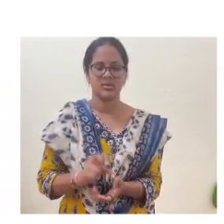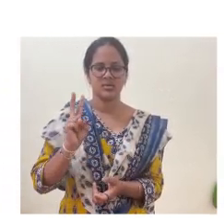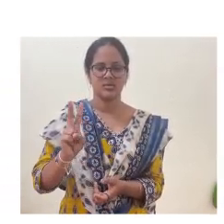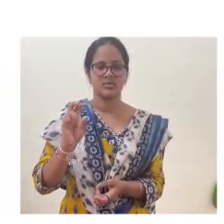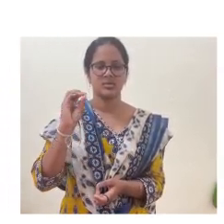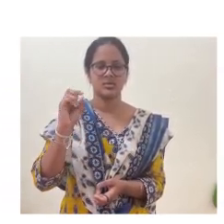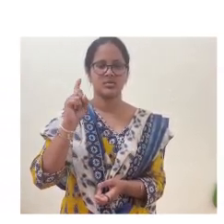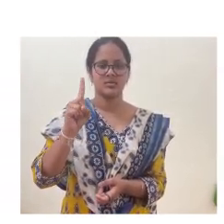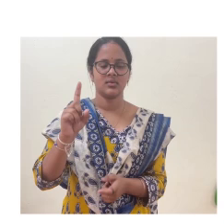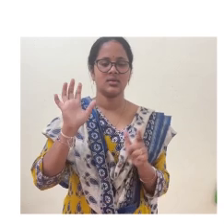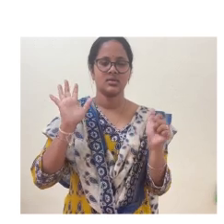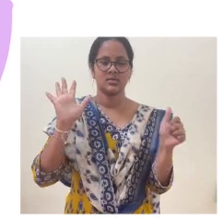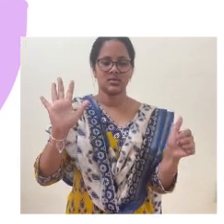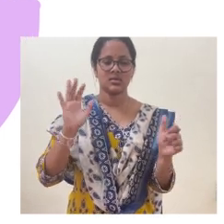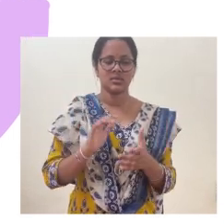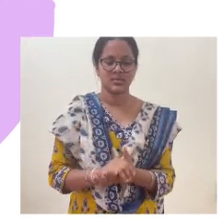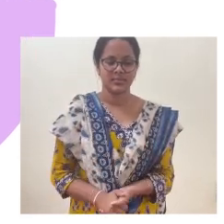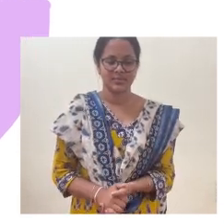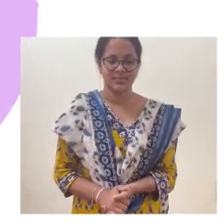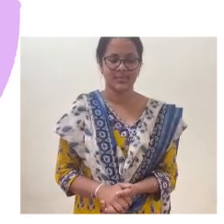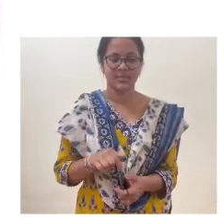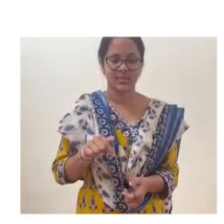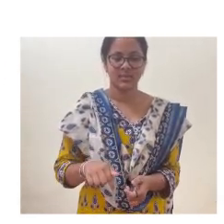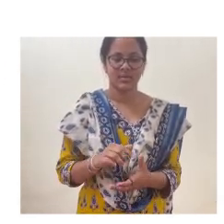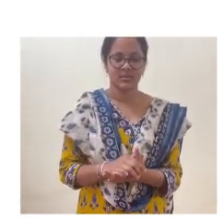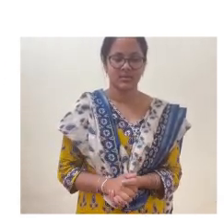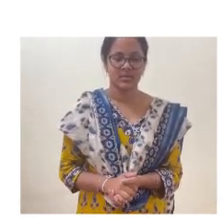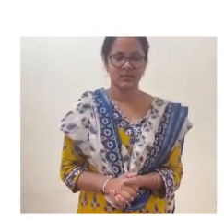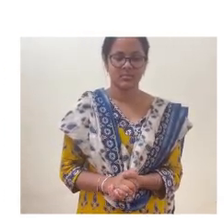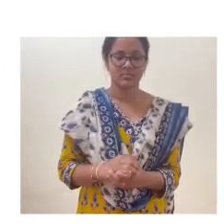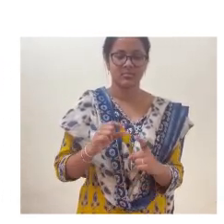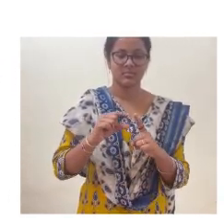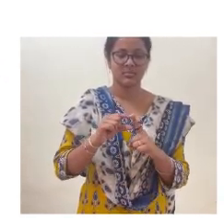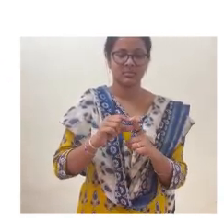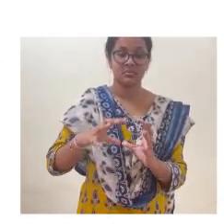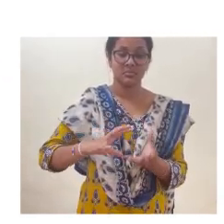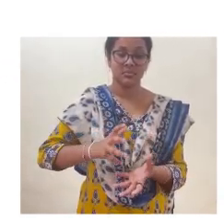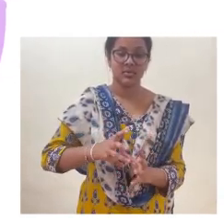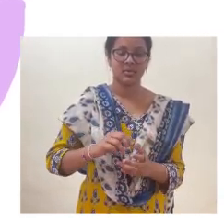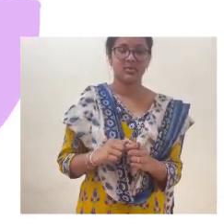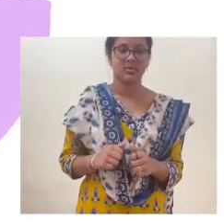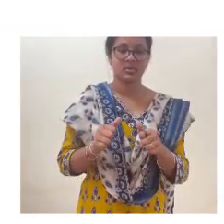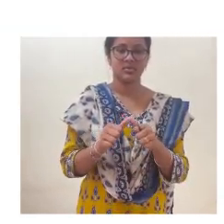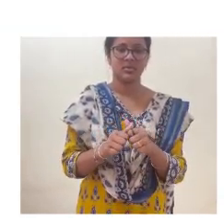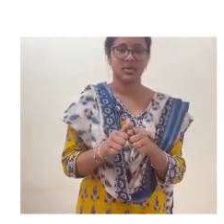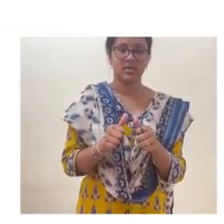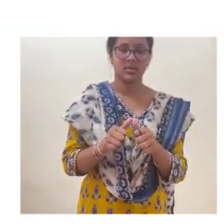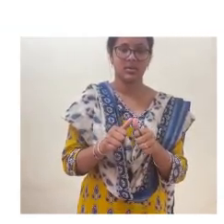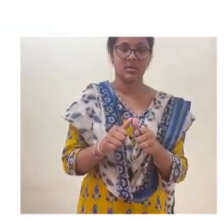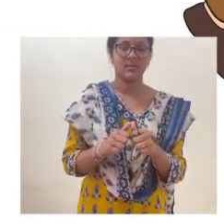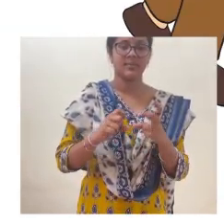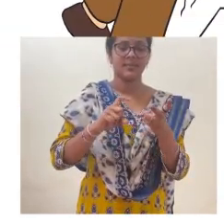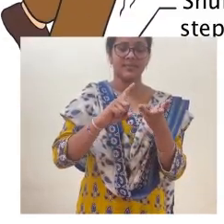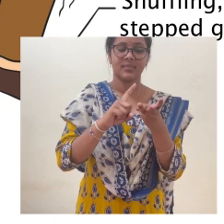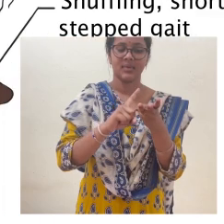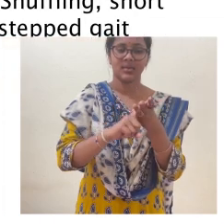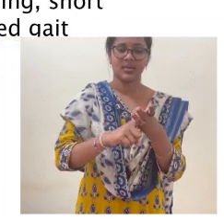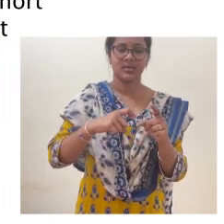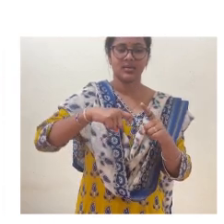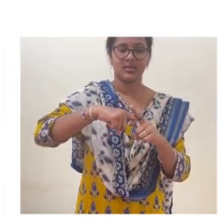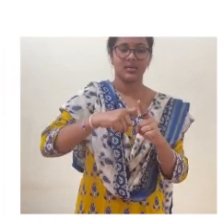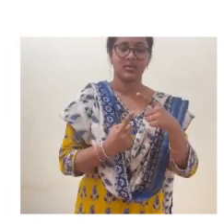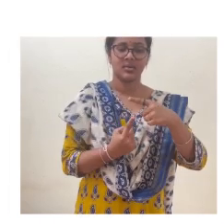injuries from acid attacks may lose vision or have disfigured body parts. Parkinson's